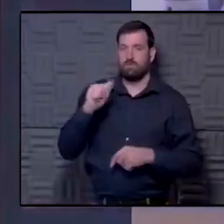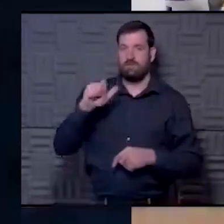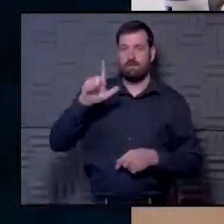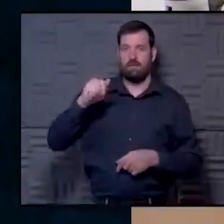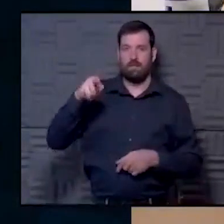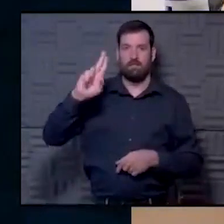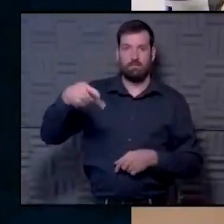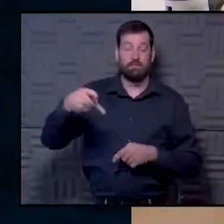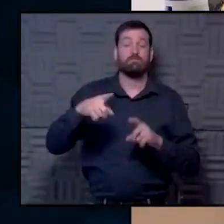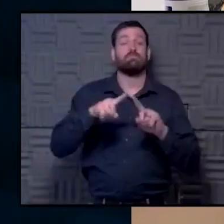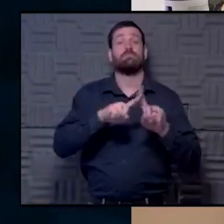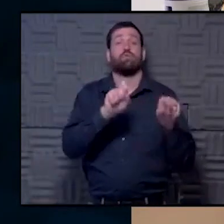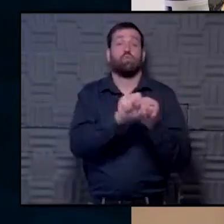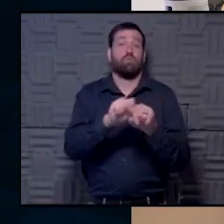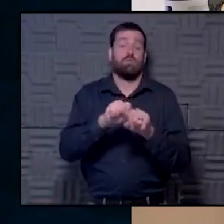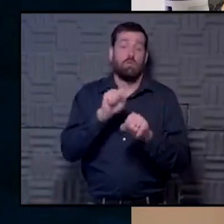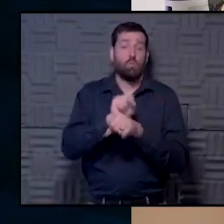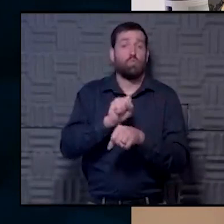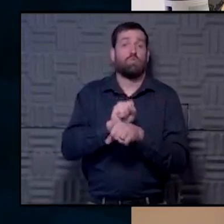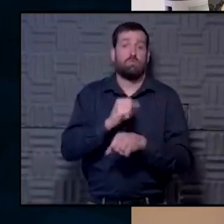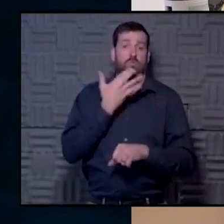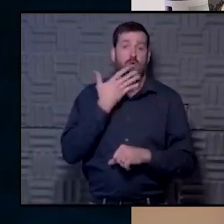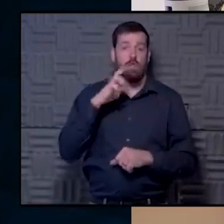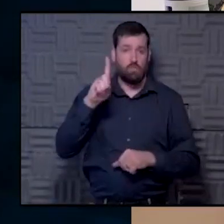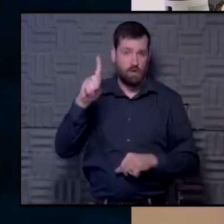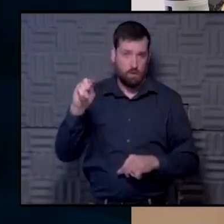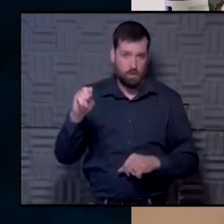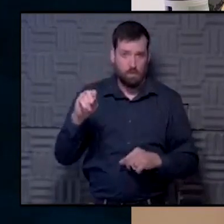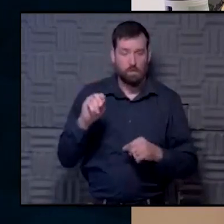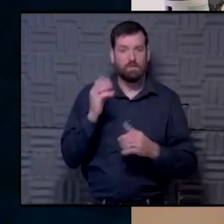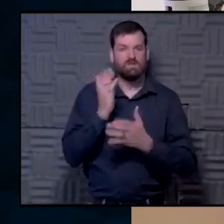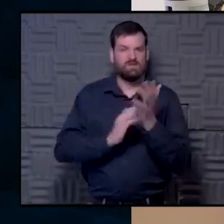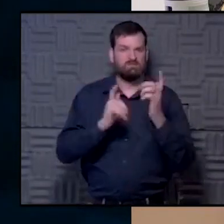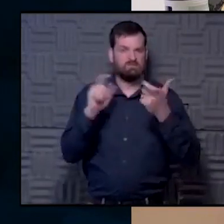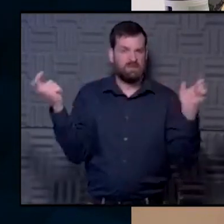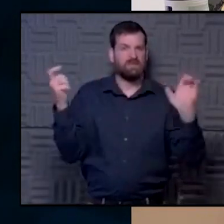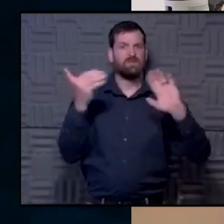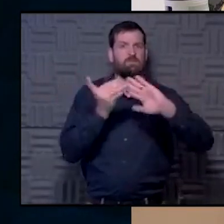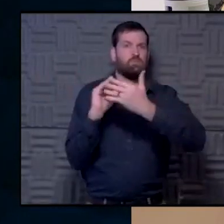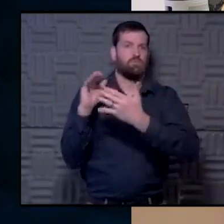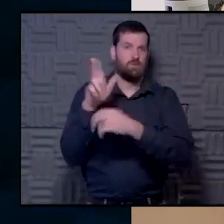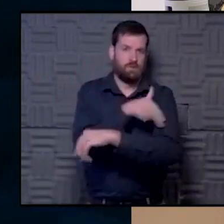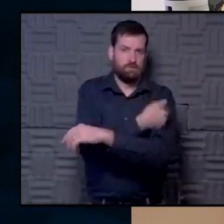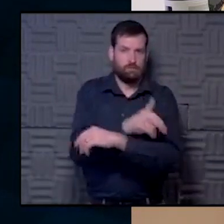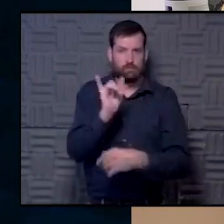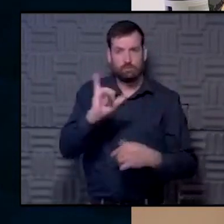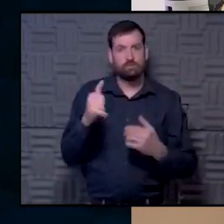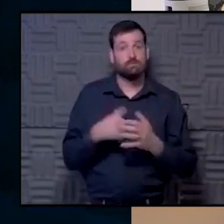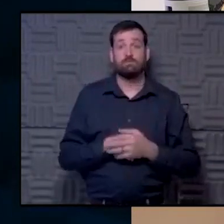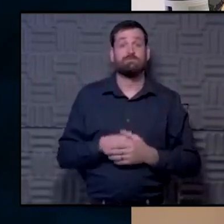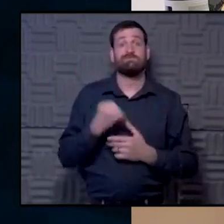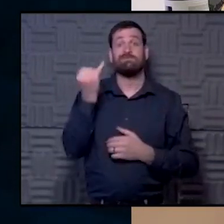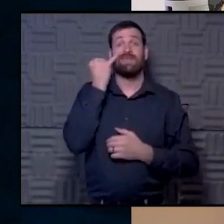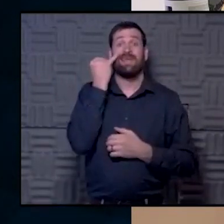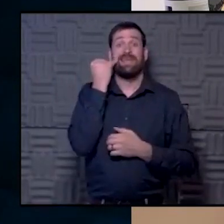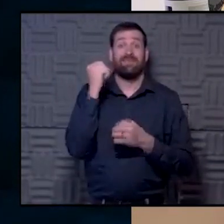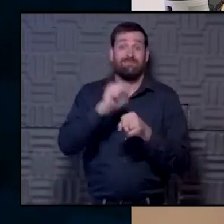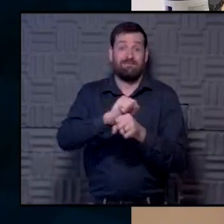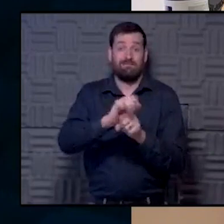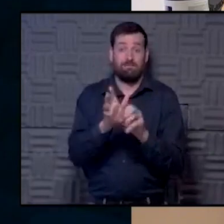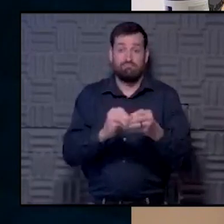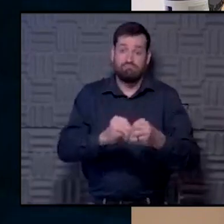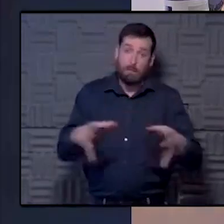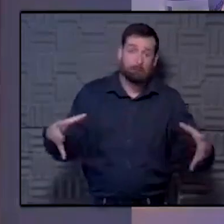in Colorado at some of our large community hospitals. So wherever there's a hot spot, we've